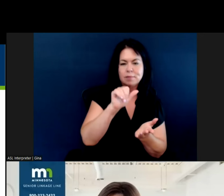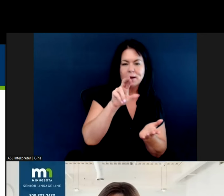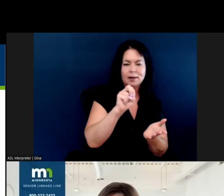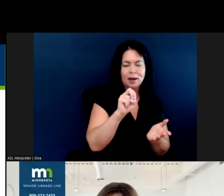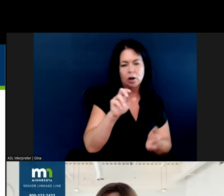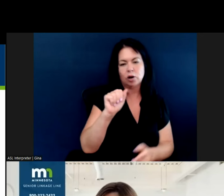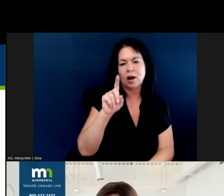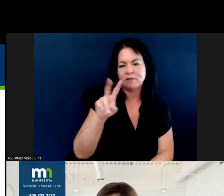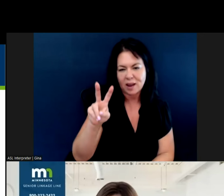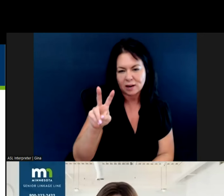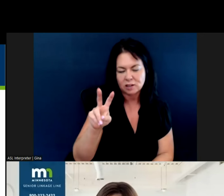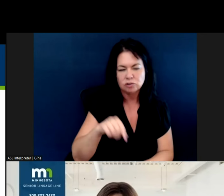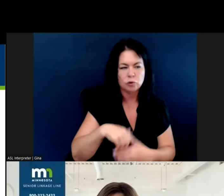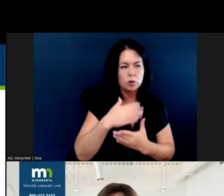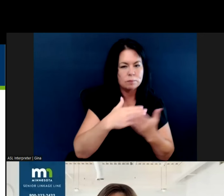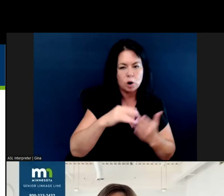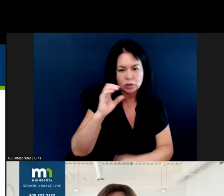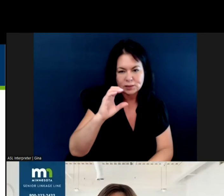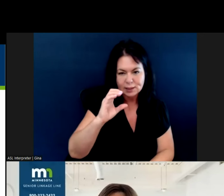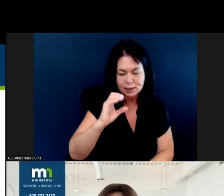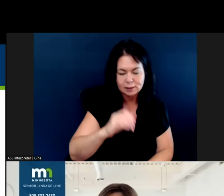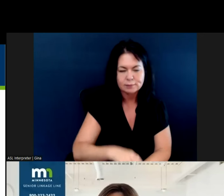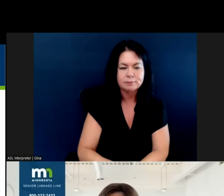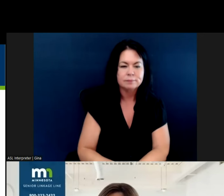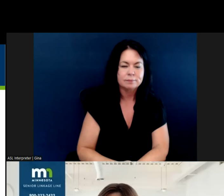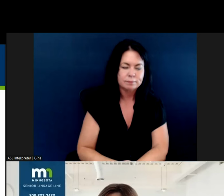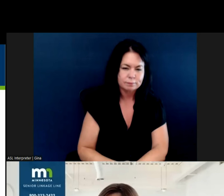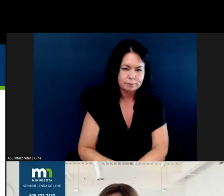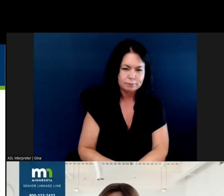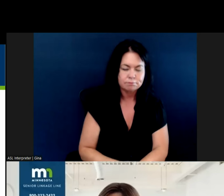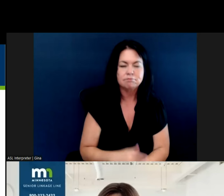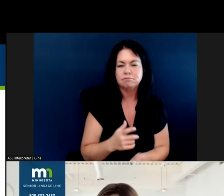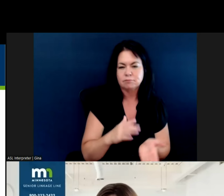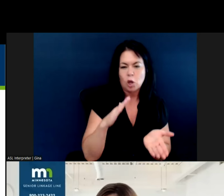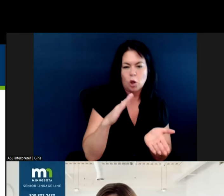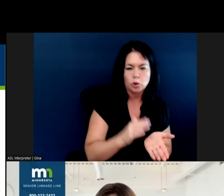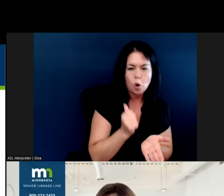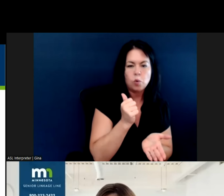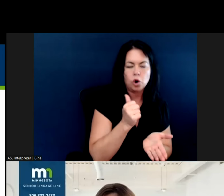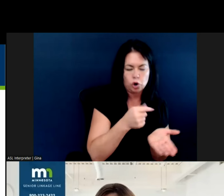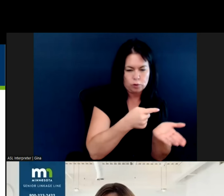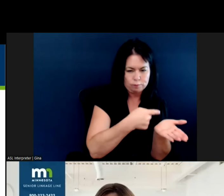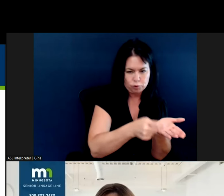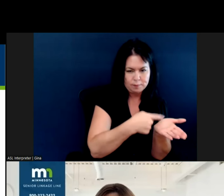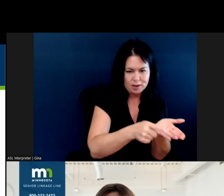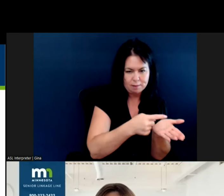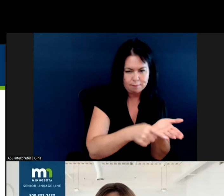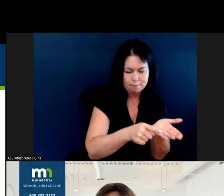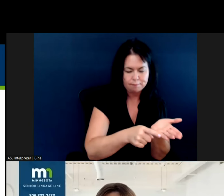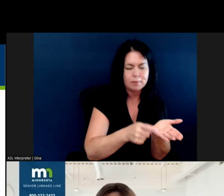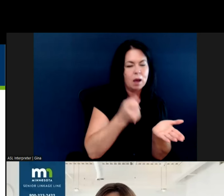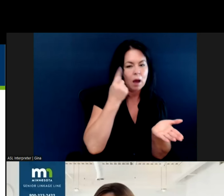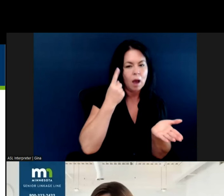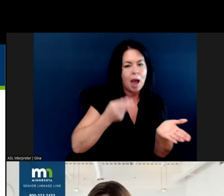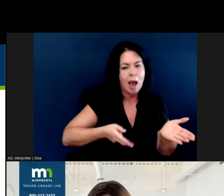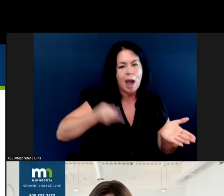C, or a cost plan. You're going to be looking at lower premiums or higher out-of-pocket costs. With option